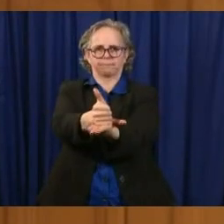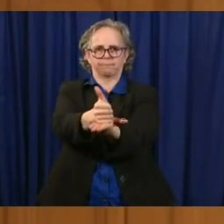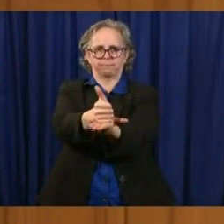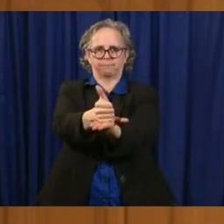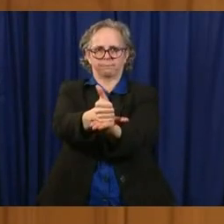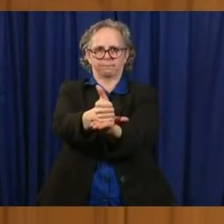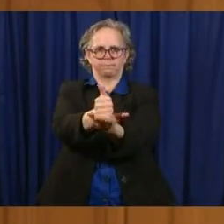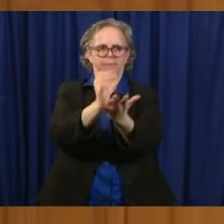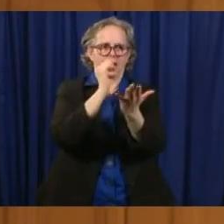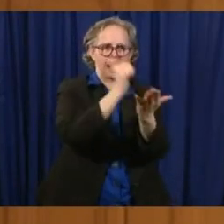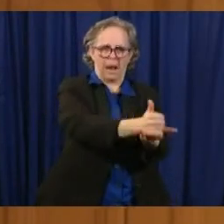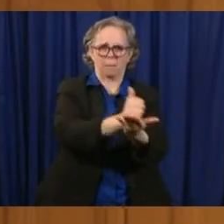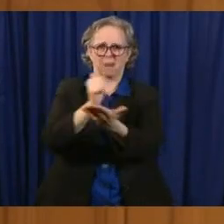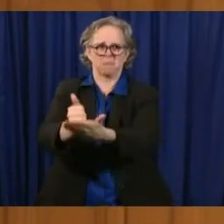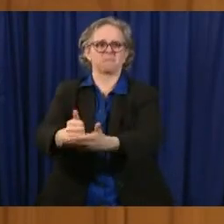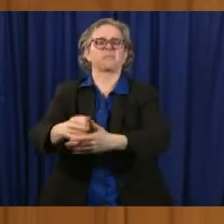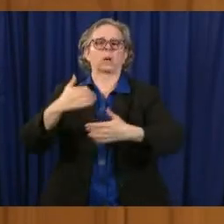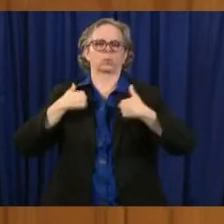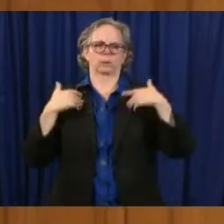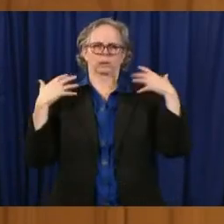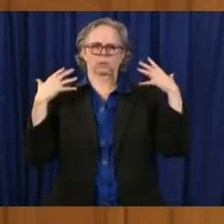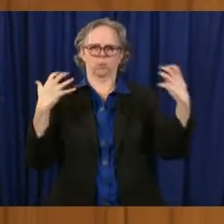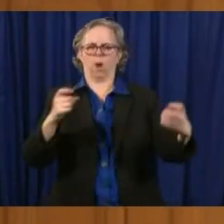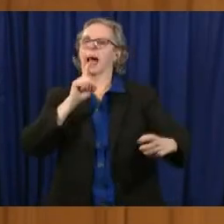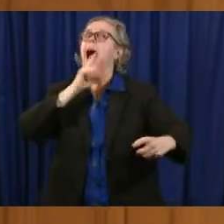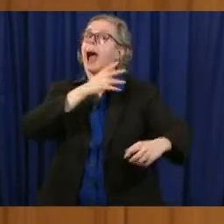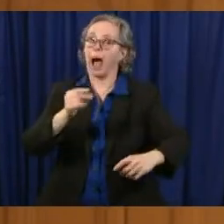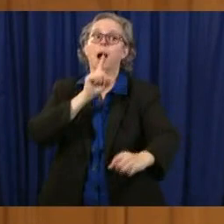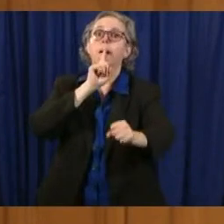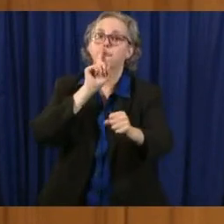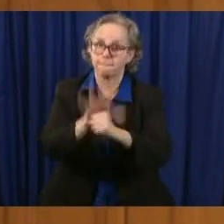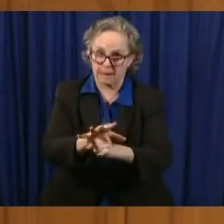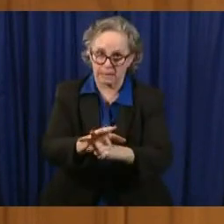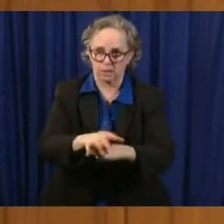deeply committed to, and that's what the governor is deeply committed to.